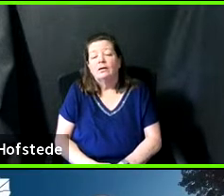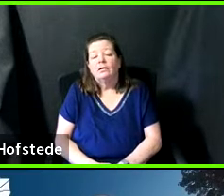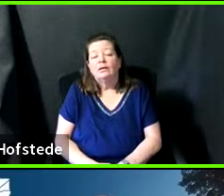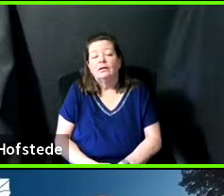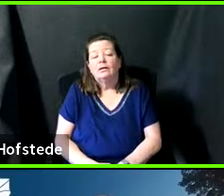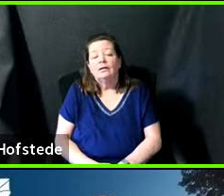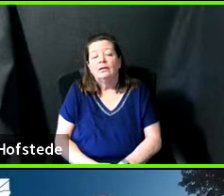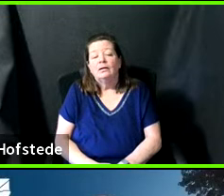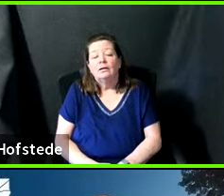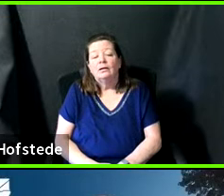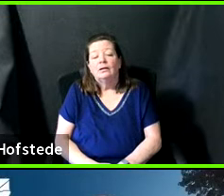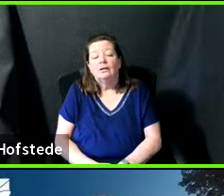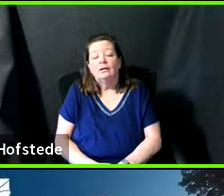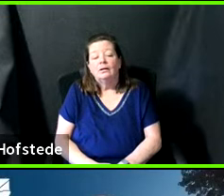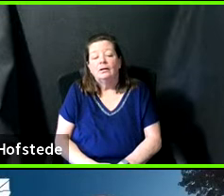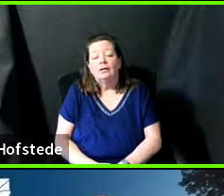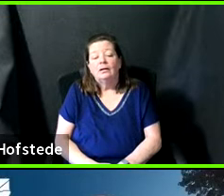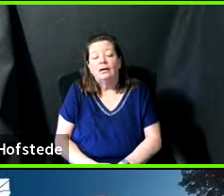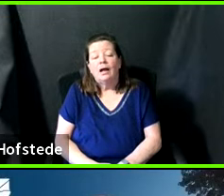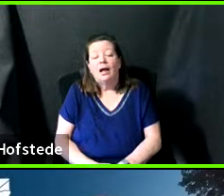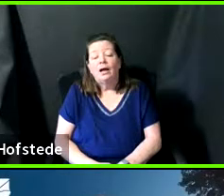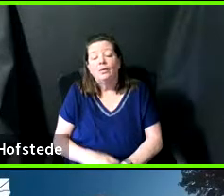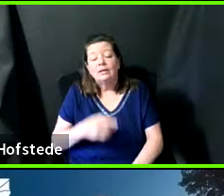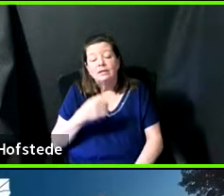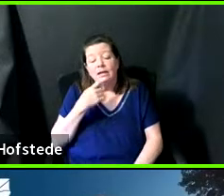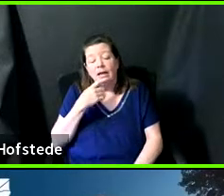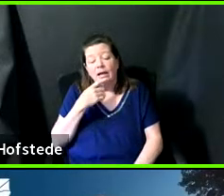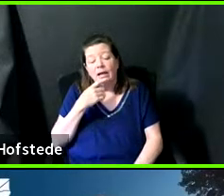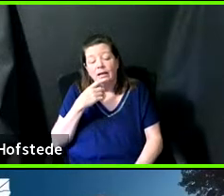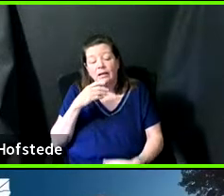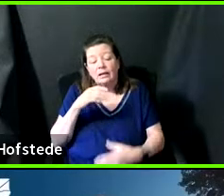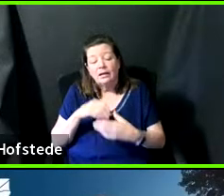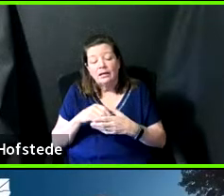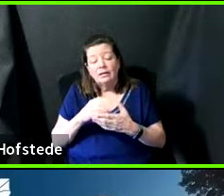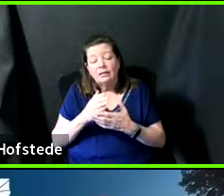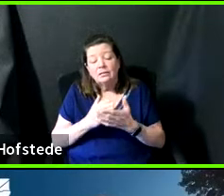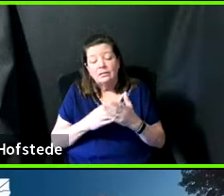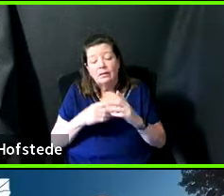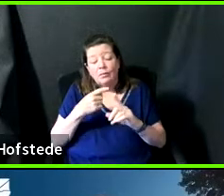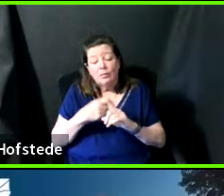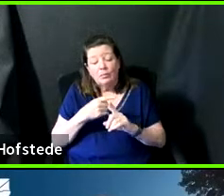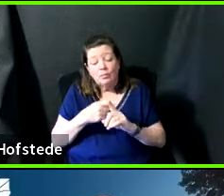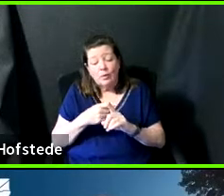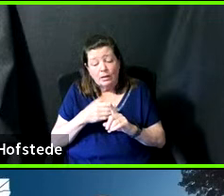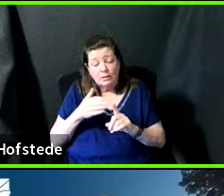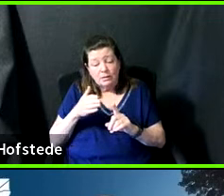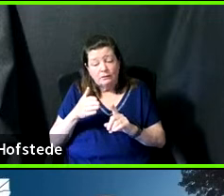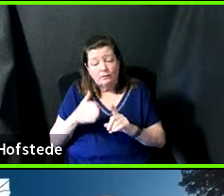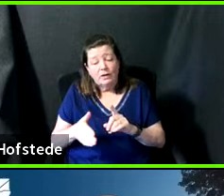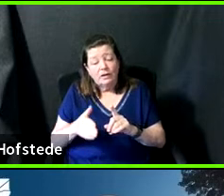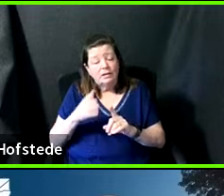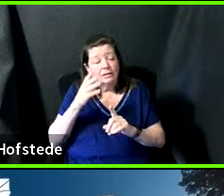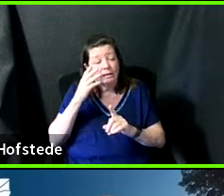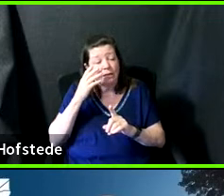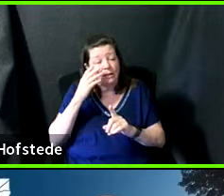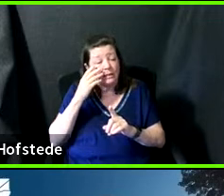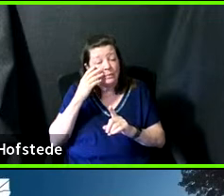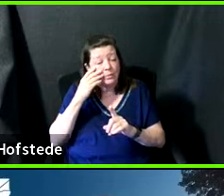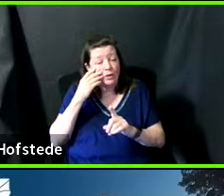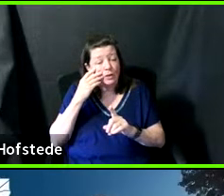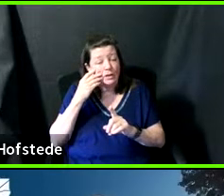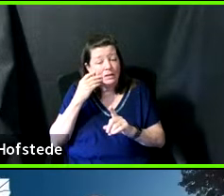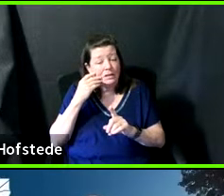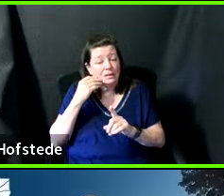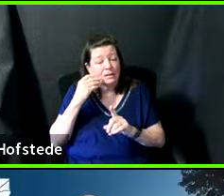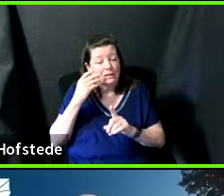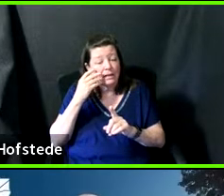in some positive ways, the experience that I got